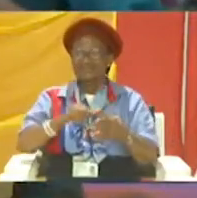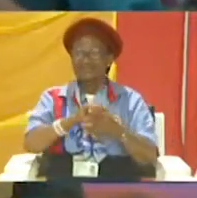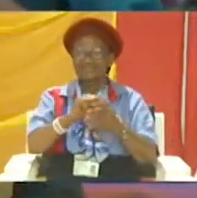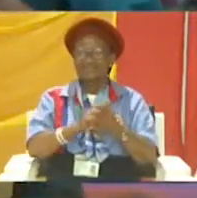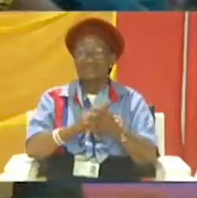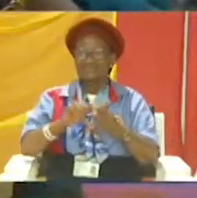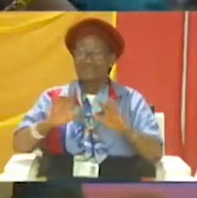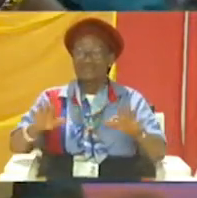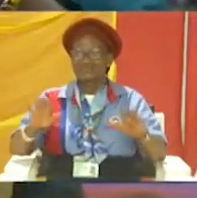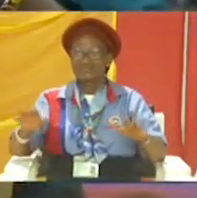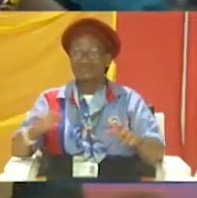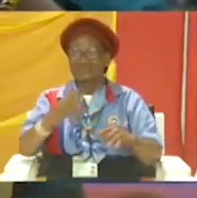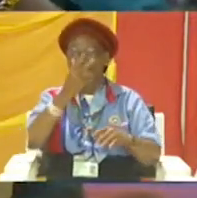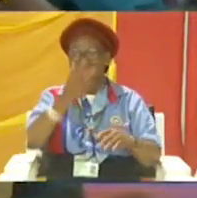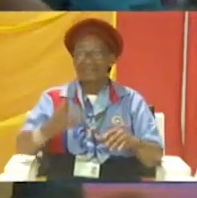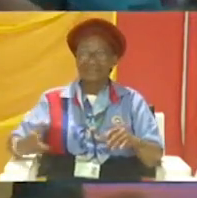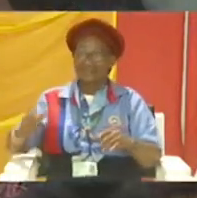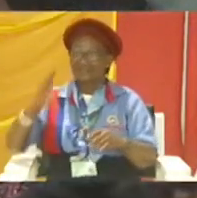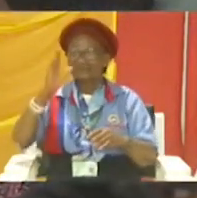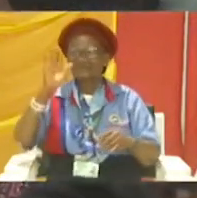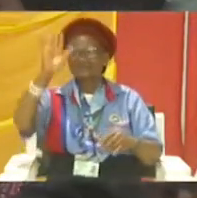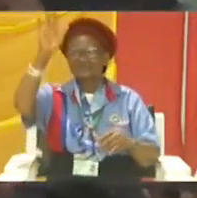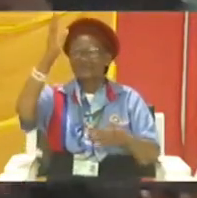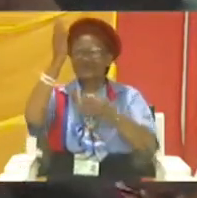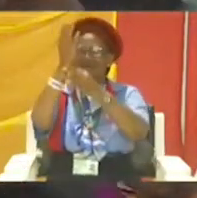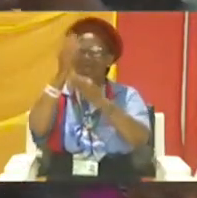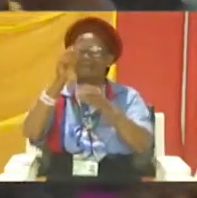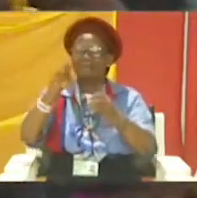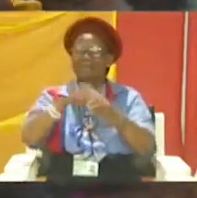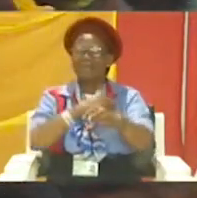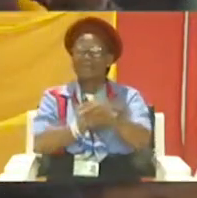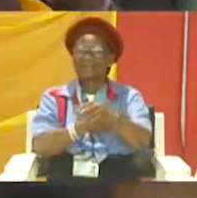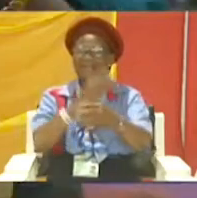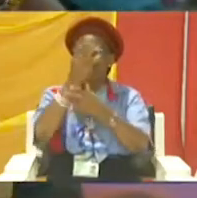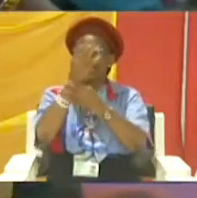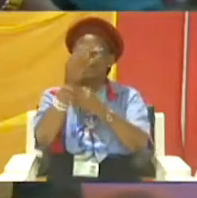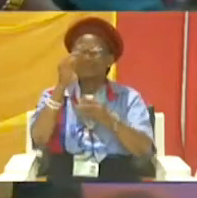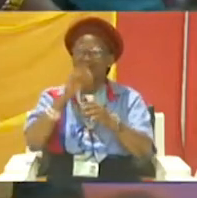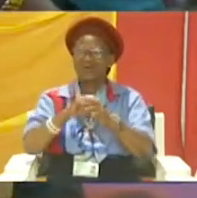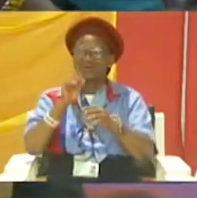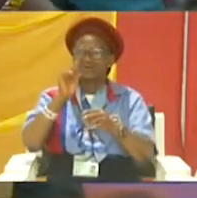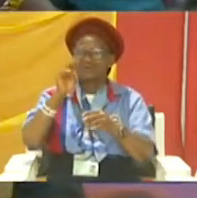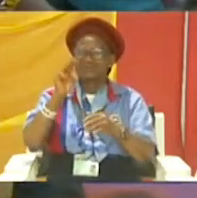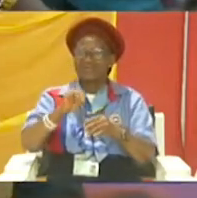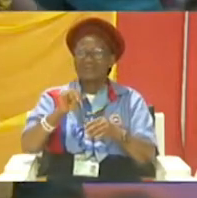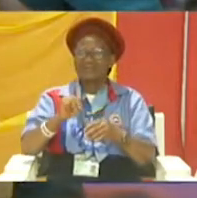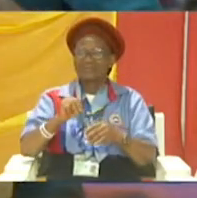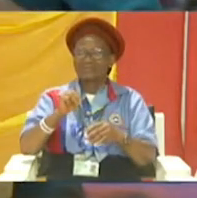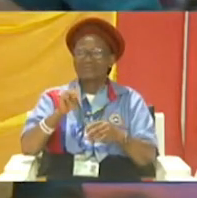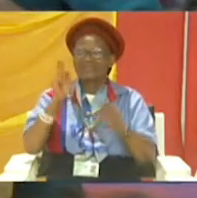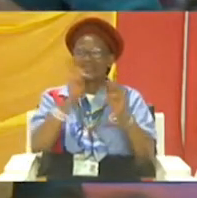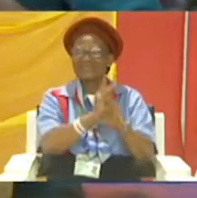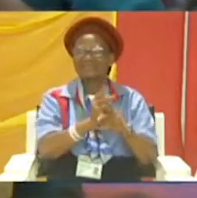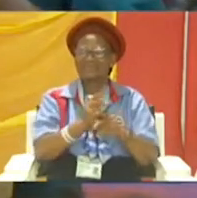Lay your mighty hands on them. Keep sickness away from them.